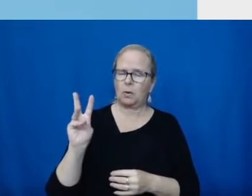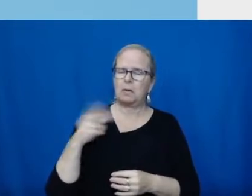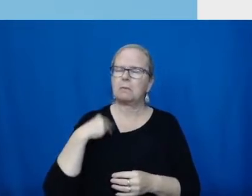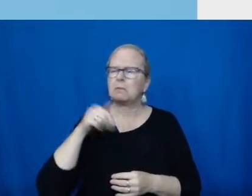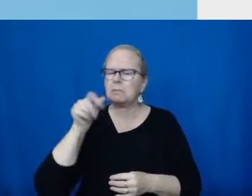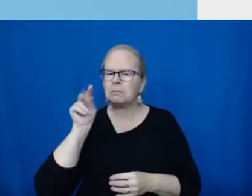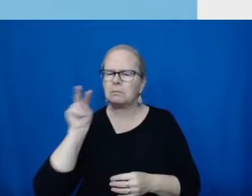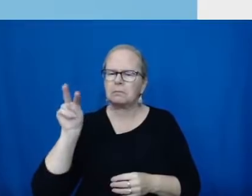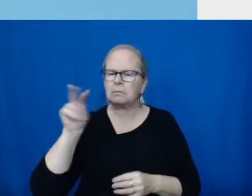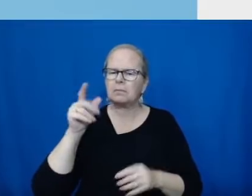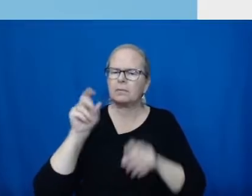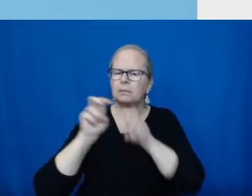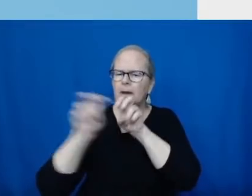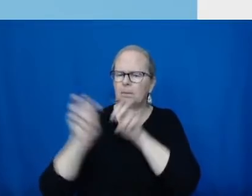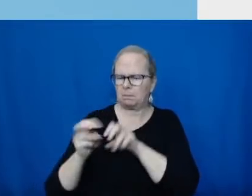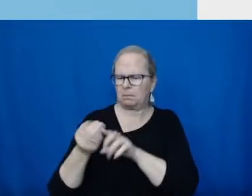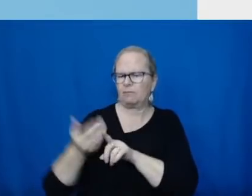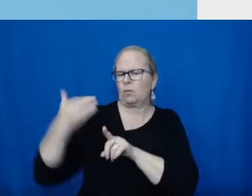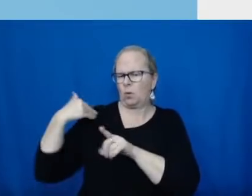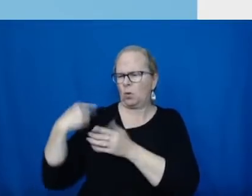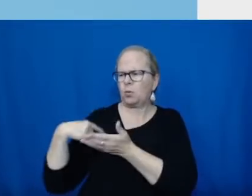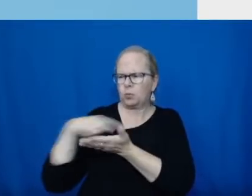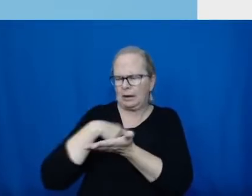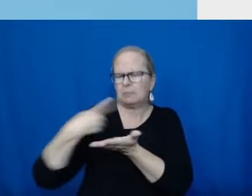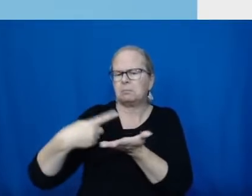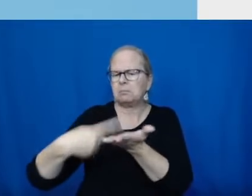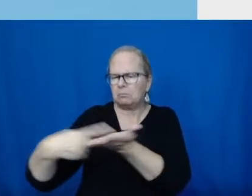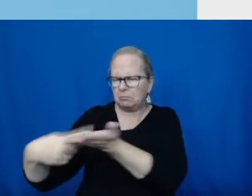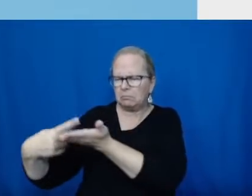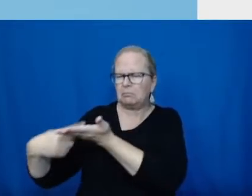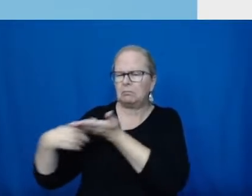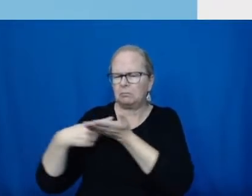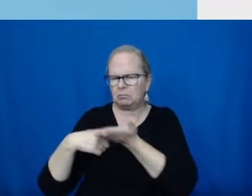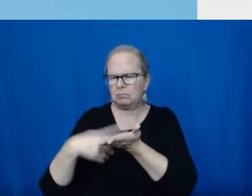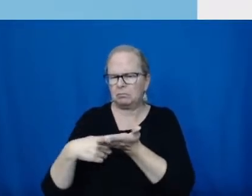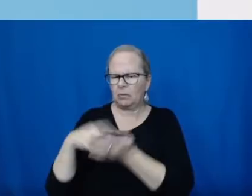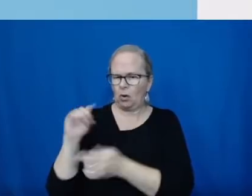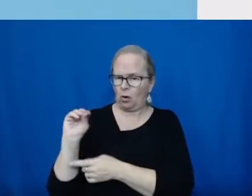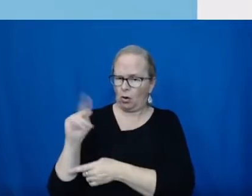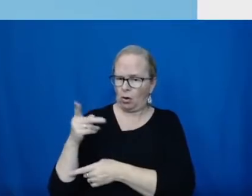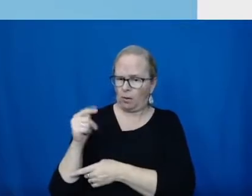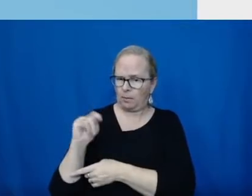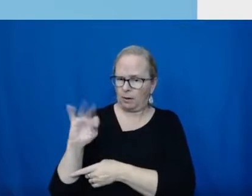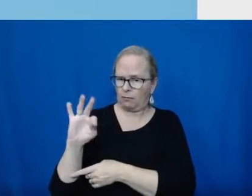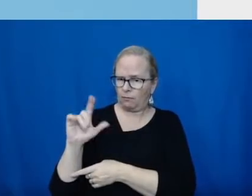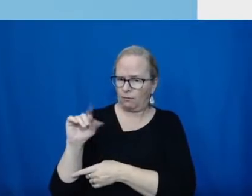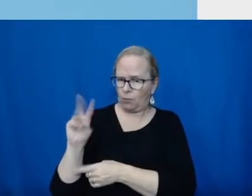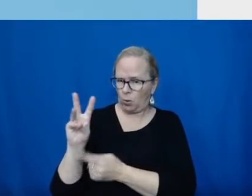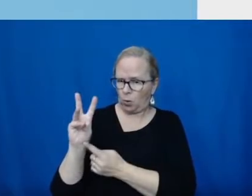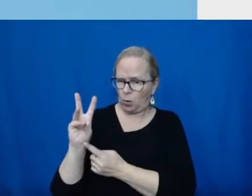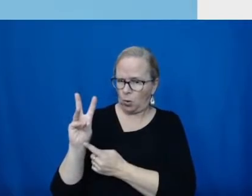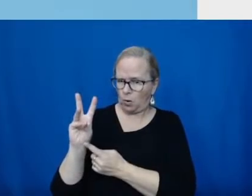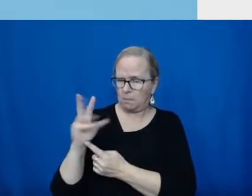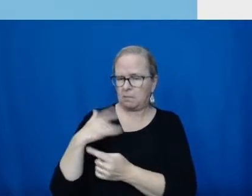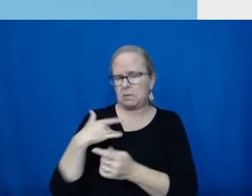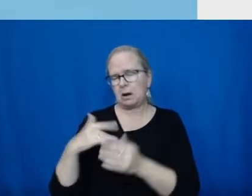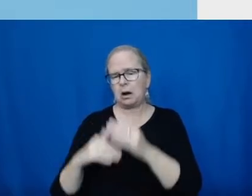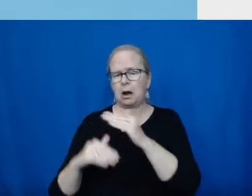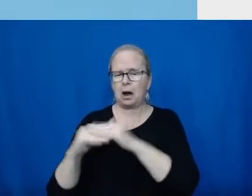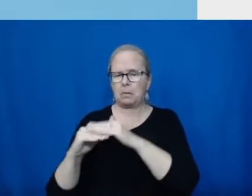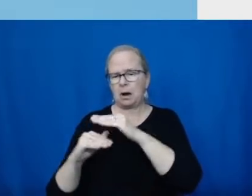50, 60 liters per minute. So, you can see how that compares to a resting rate of, let's say, someone in bed